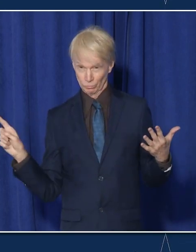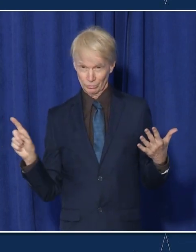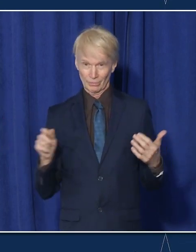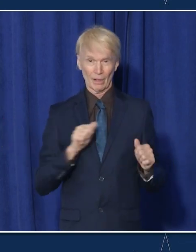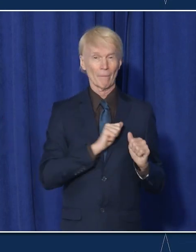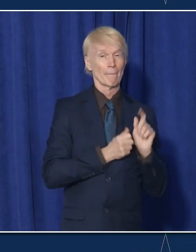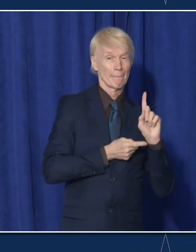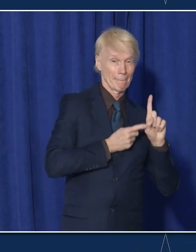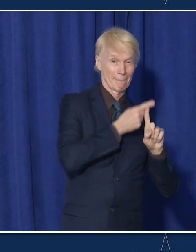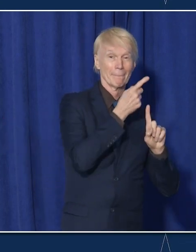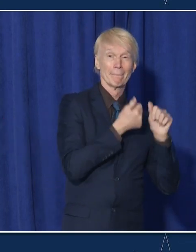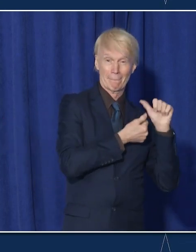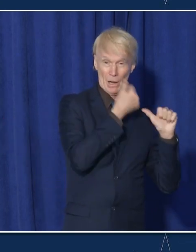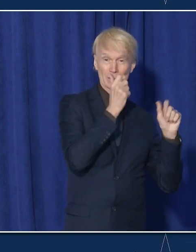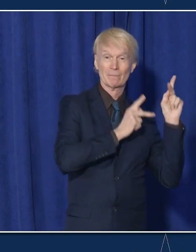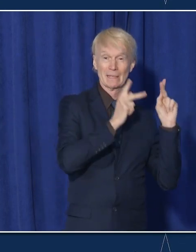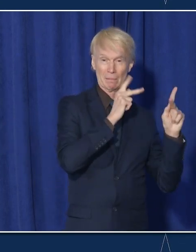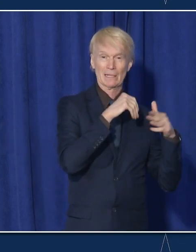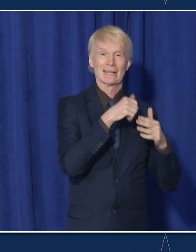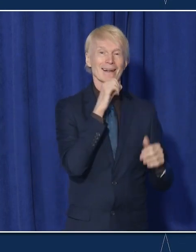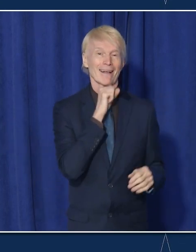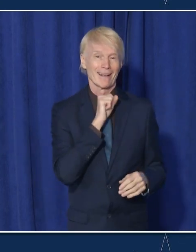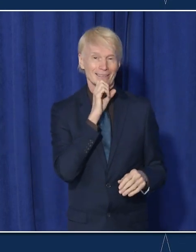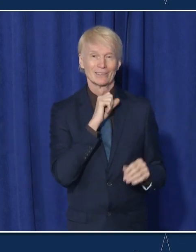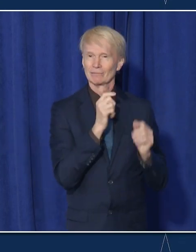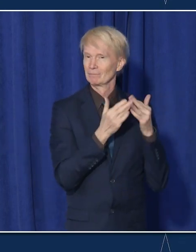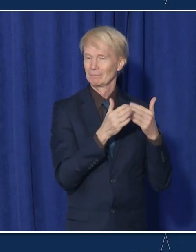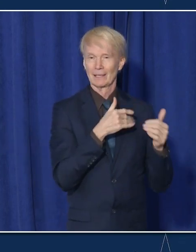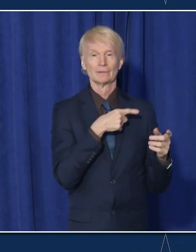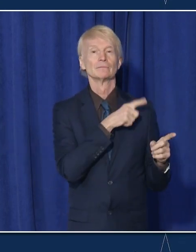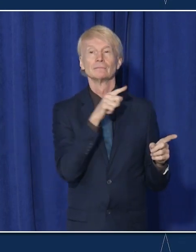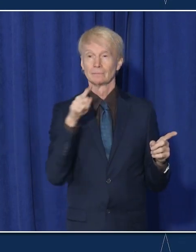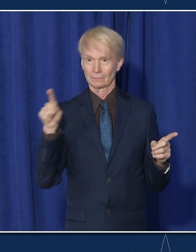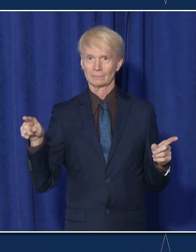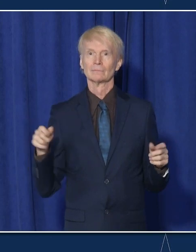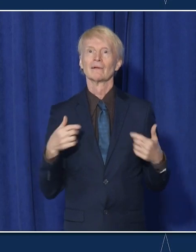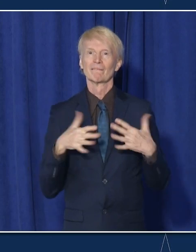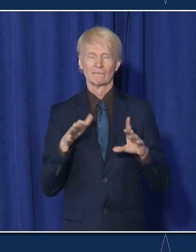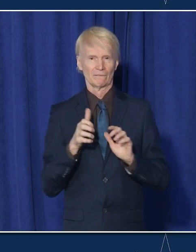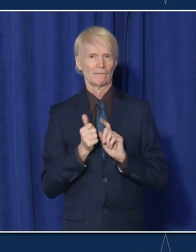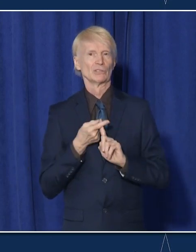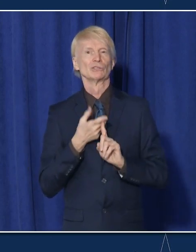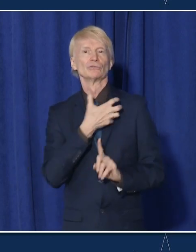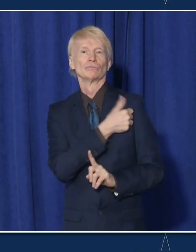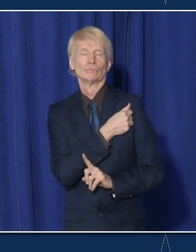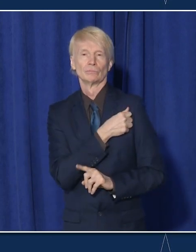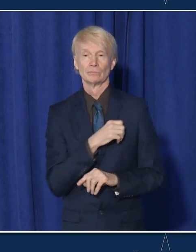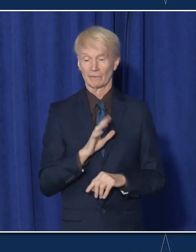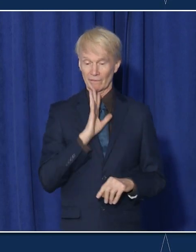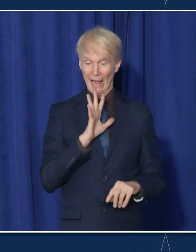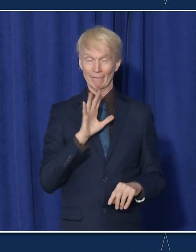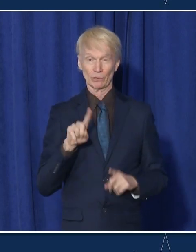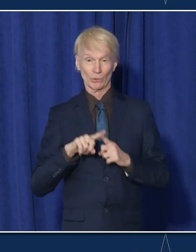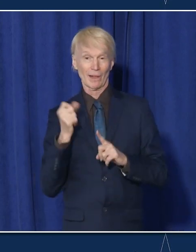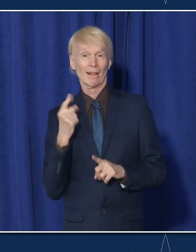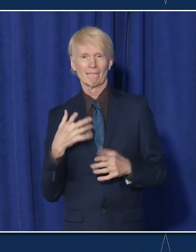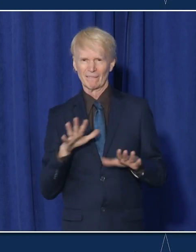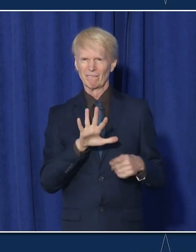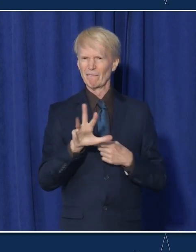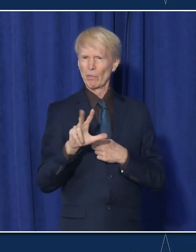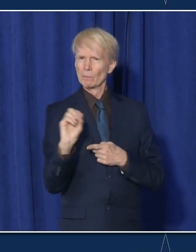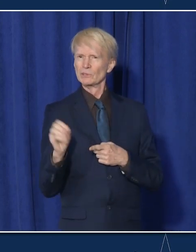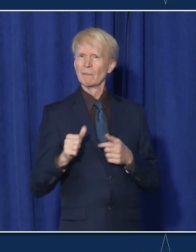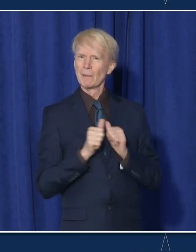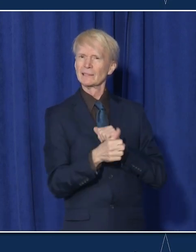every age group have now had at least a first dose of vaccine. We're making great progress on 5 to 11-year-olds. About 53% have had a first dose,